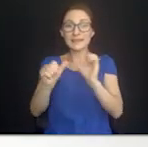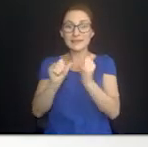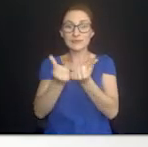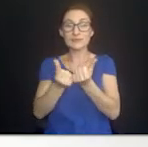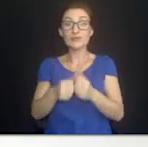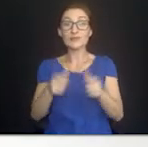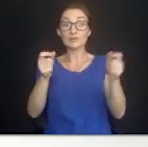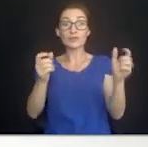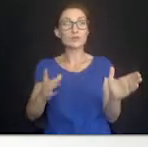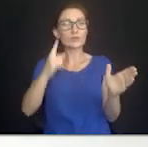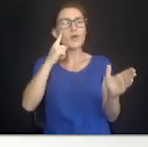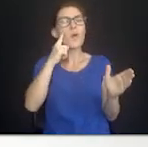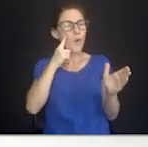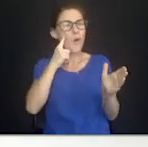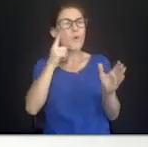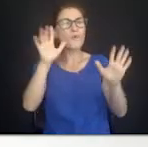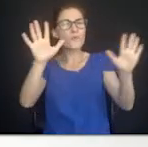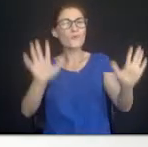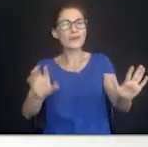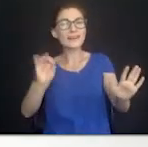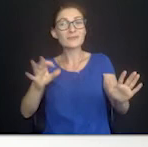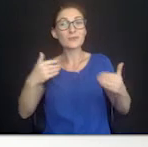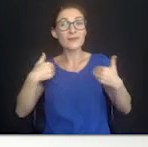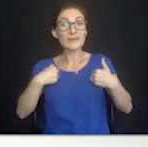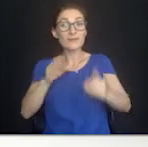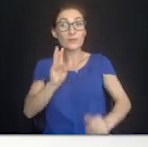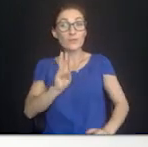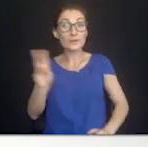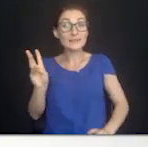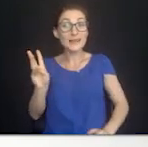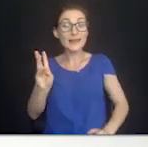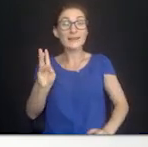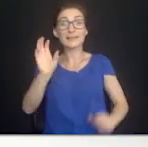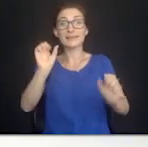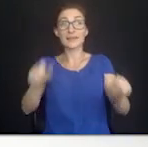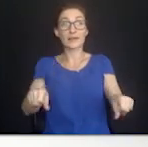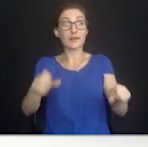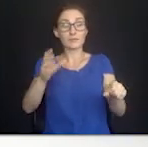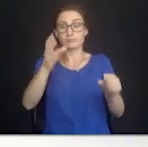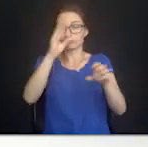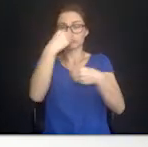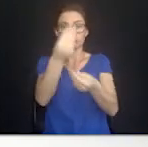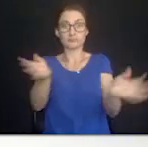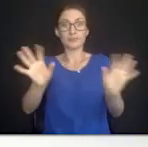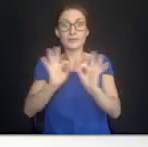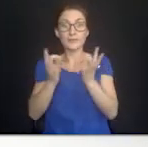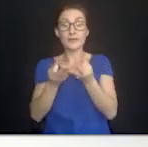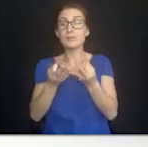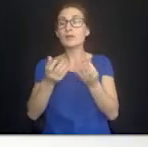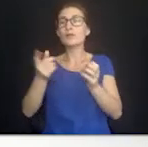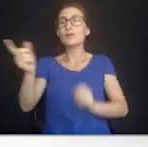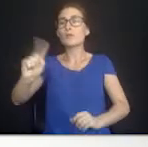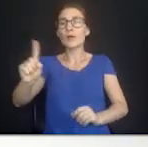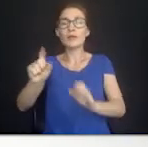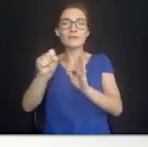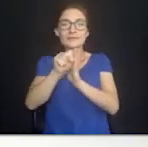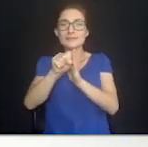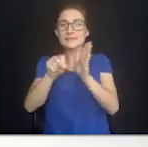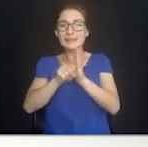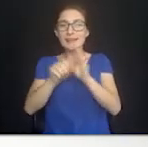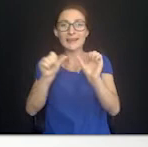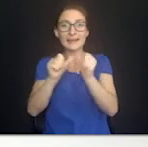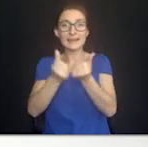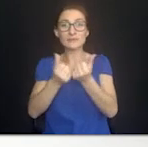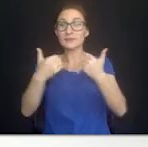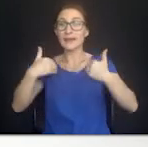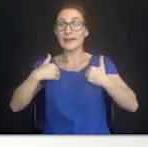like, wouldn't it be great if we had a website that would let families know exactly what state organization